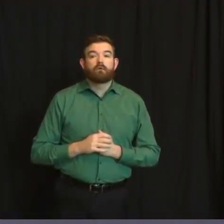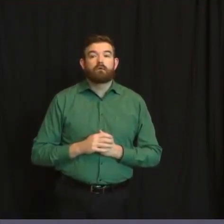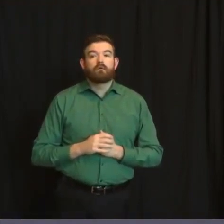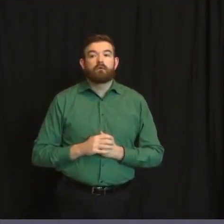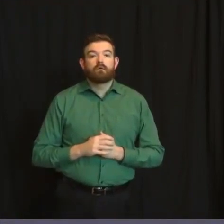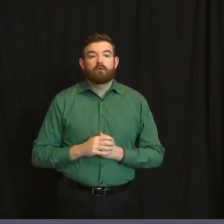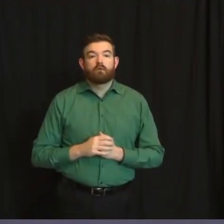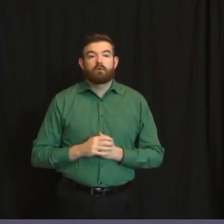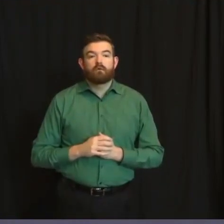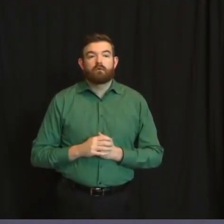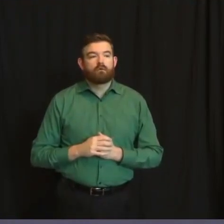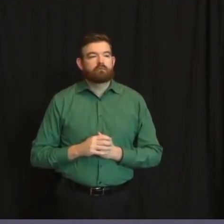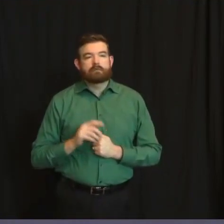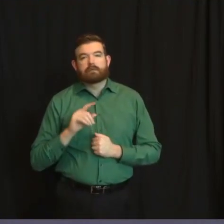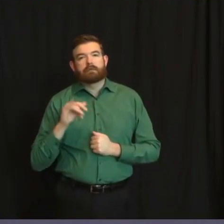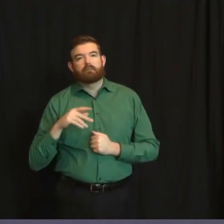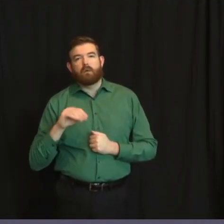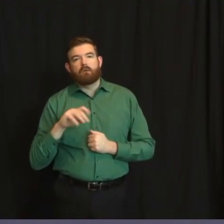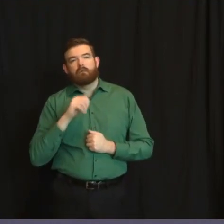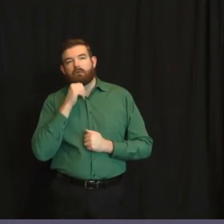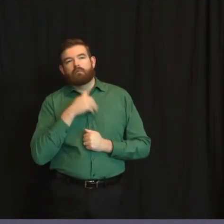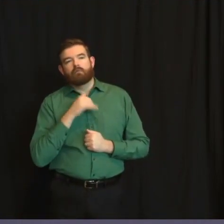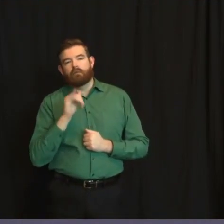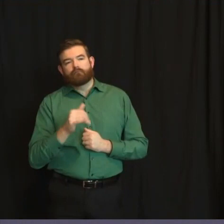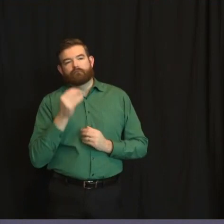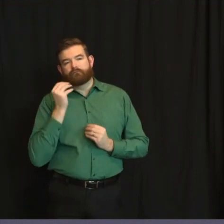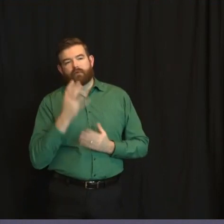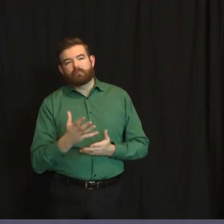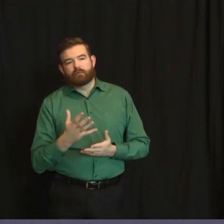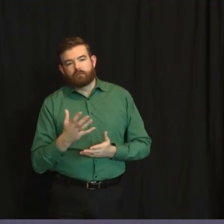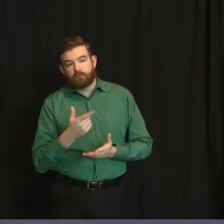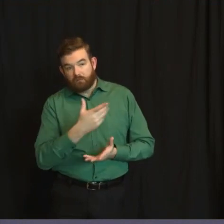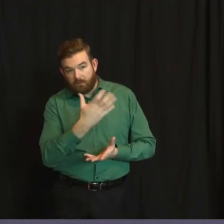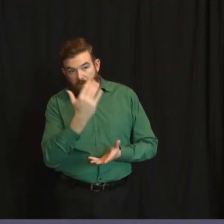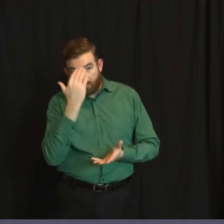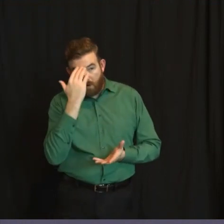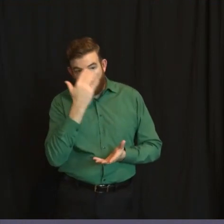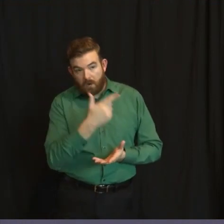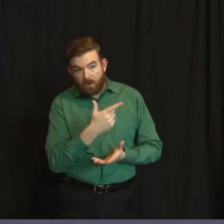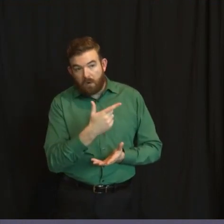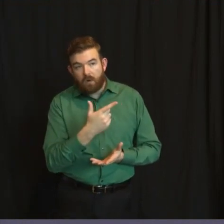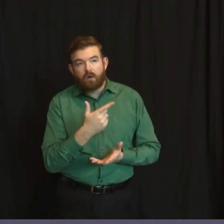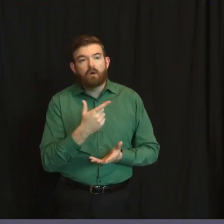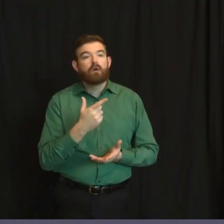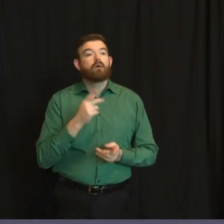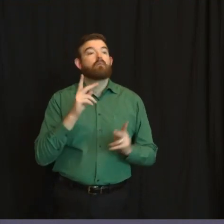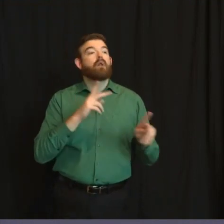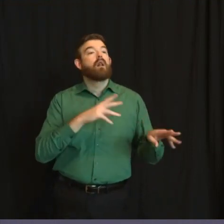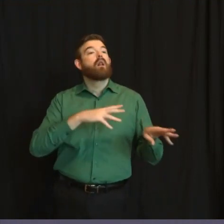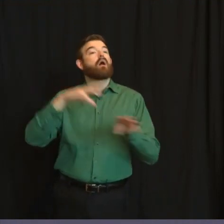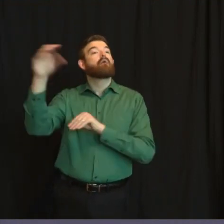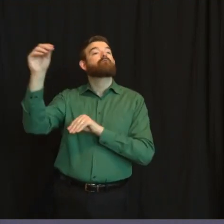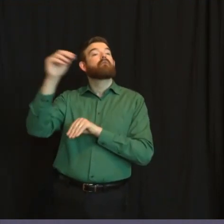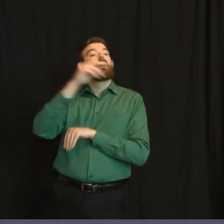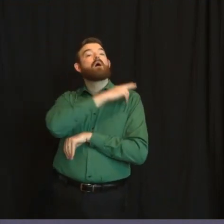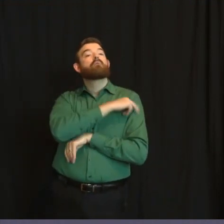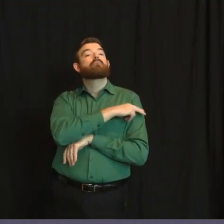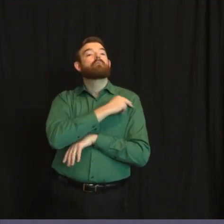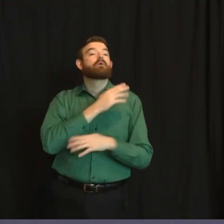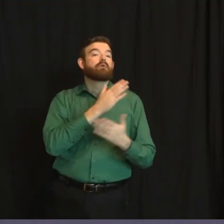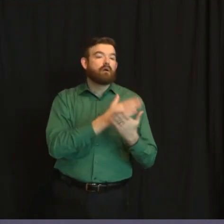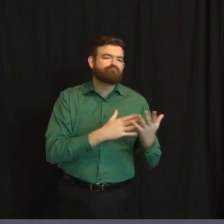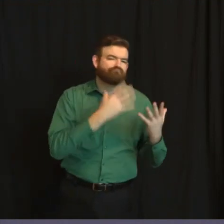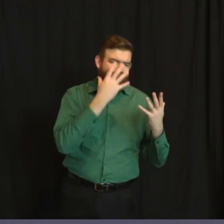that. you also, your question was by zip code, but also just broad categories. When people are leaving hospitals, some of them sadly